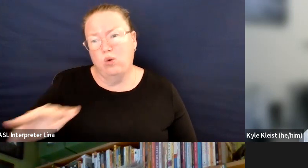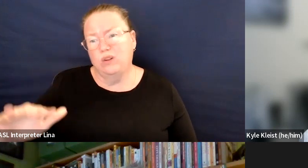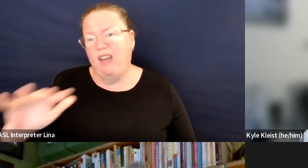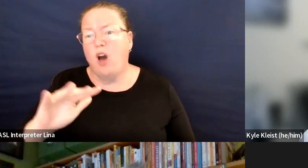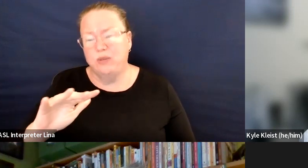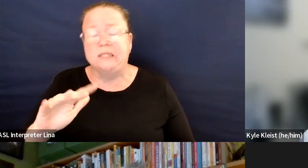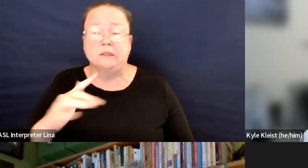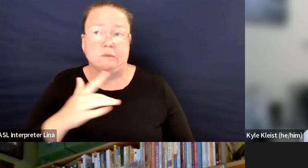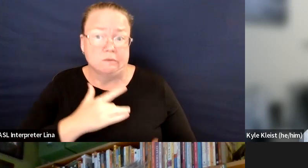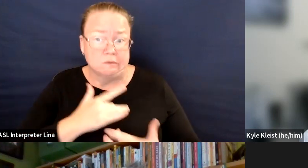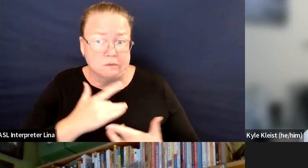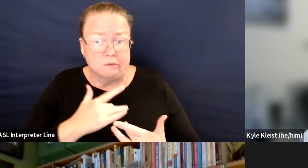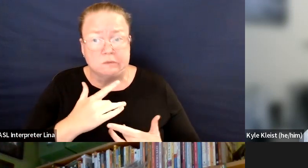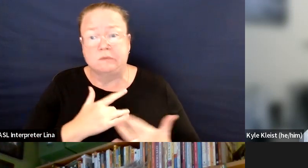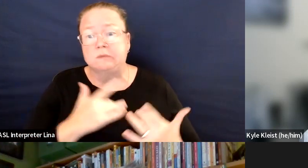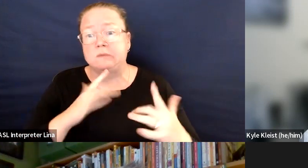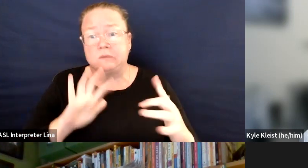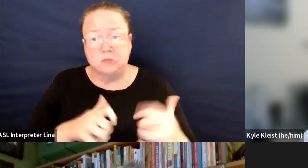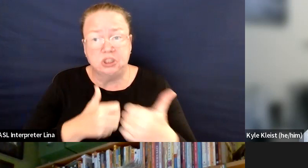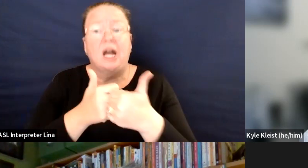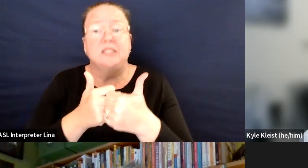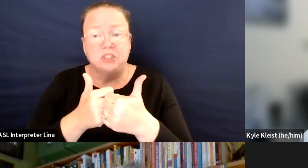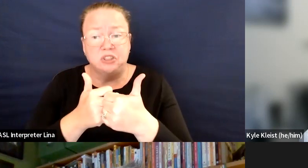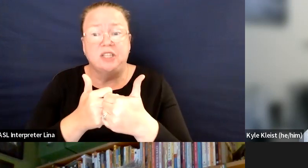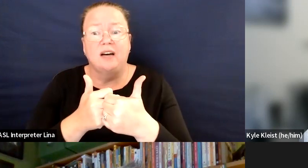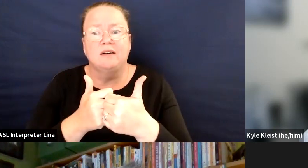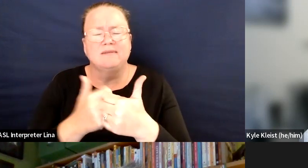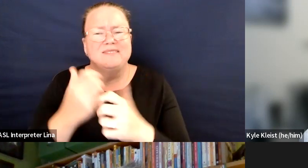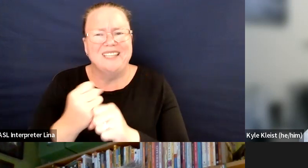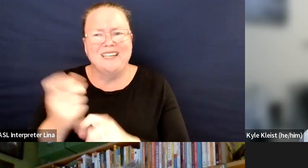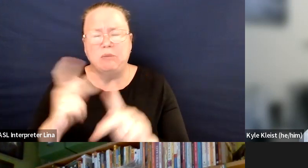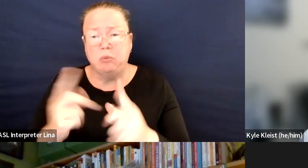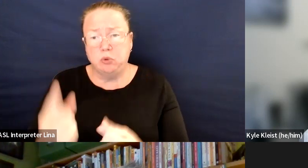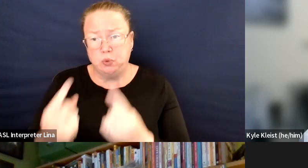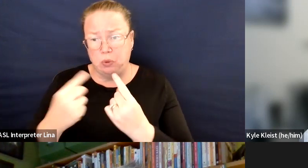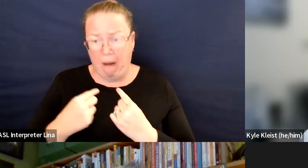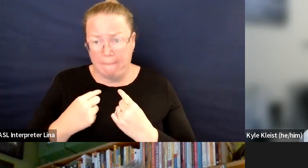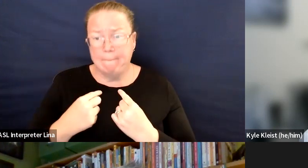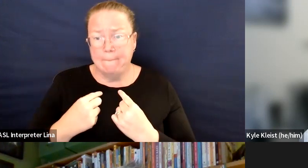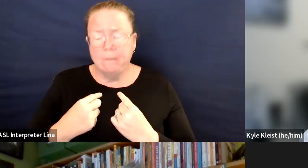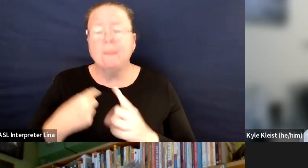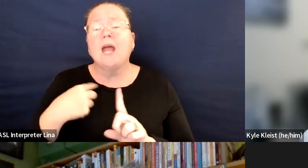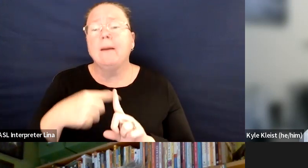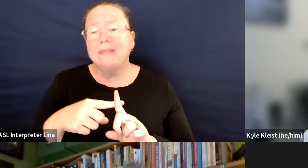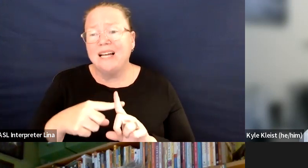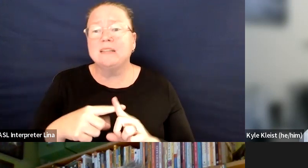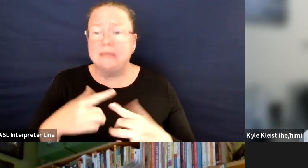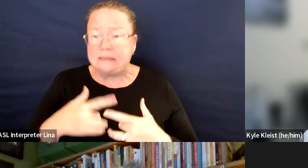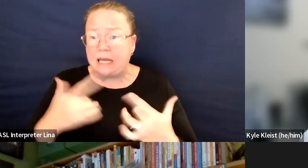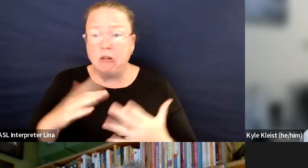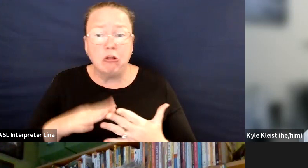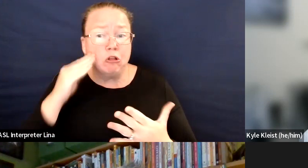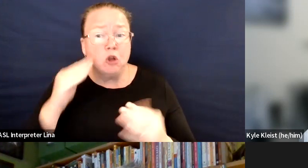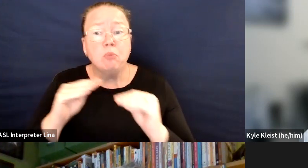I'm worried about the challenge of getting people to come. And also I'm excited to learn